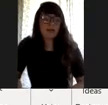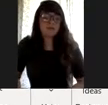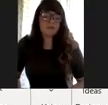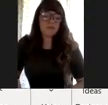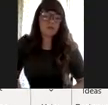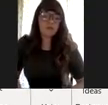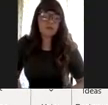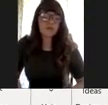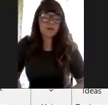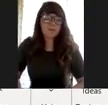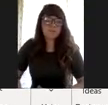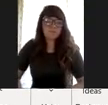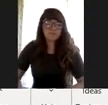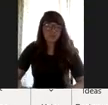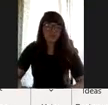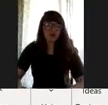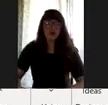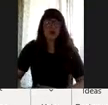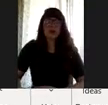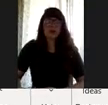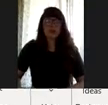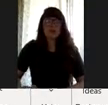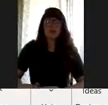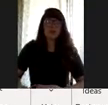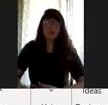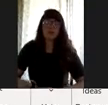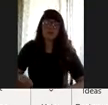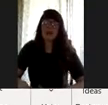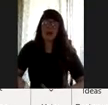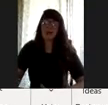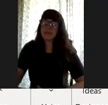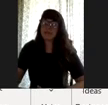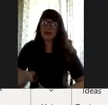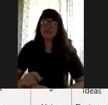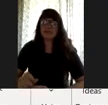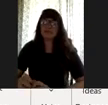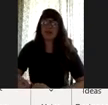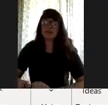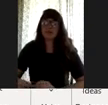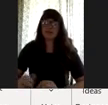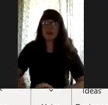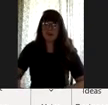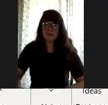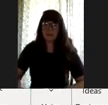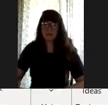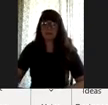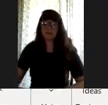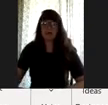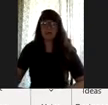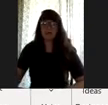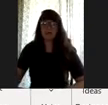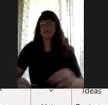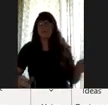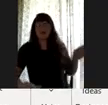Are you in a video? I am doing a video. Okay, so much more then, having now been justified, by his blood, we shall